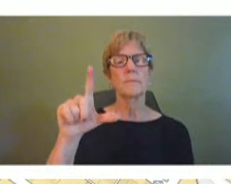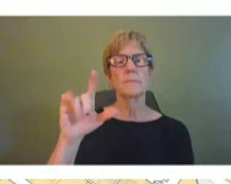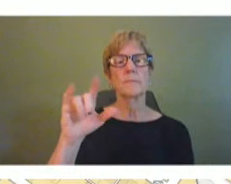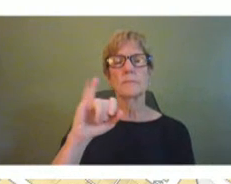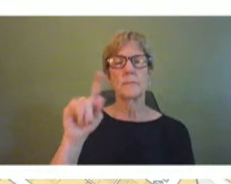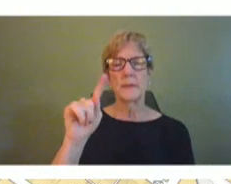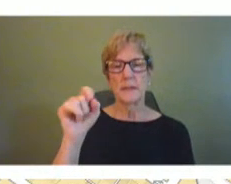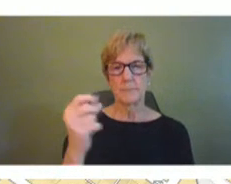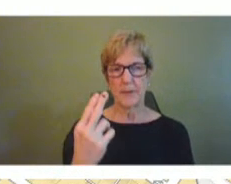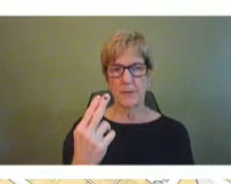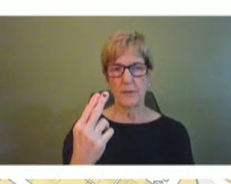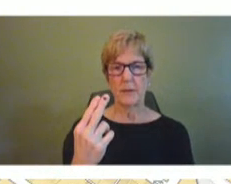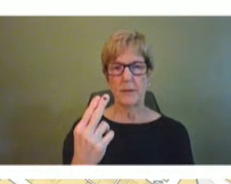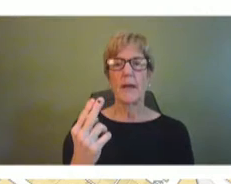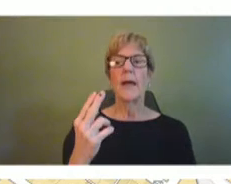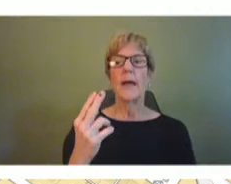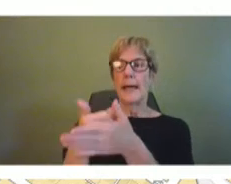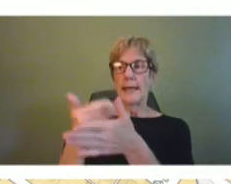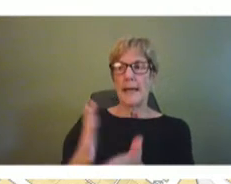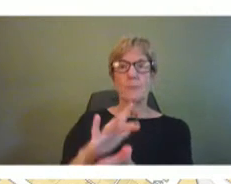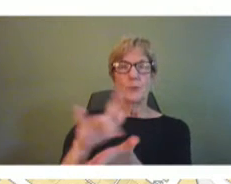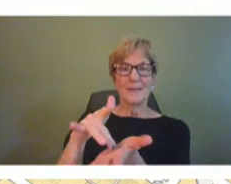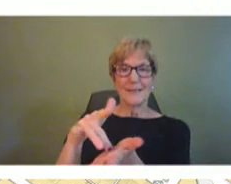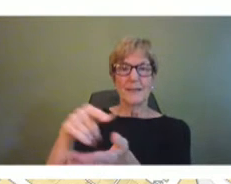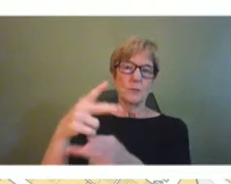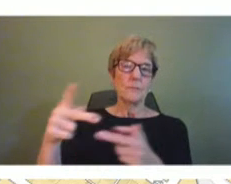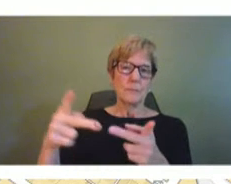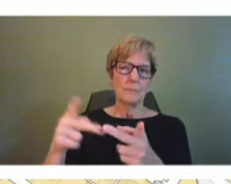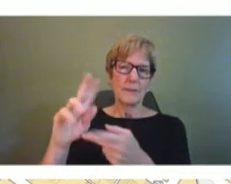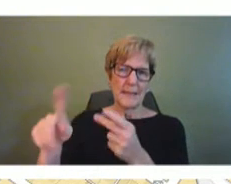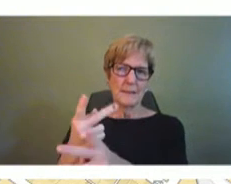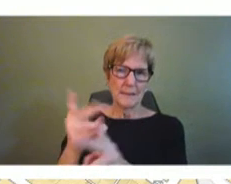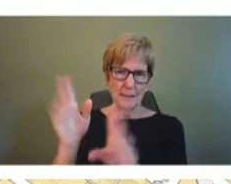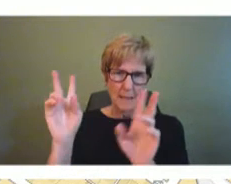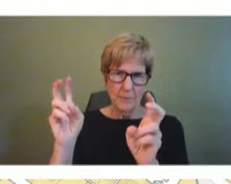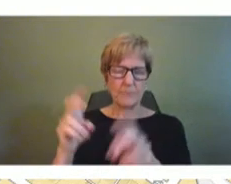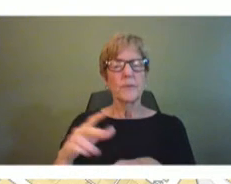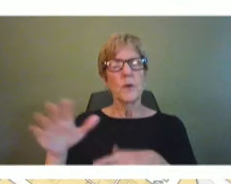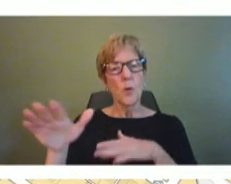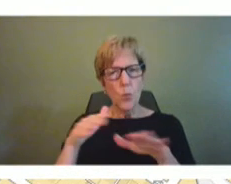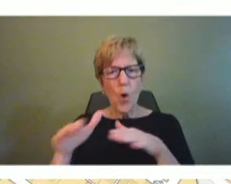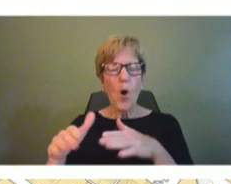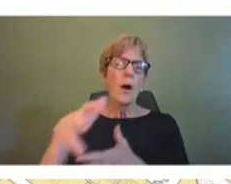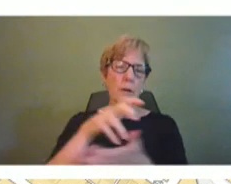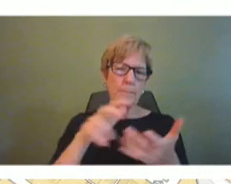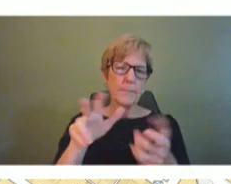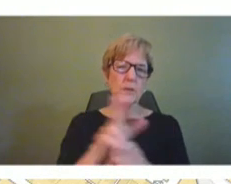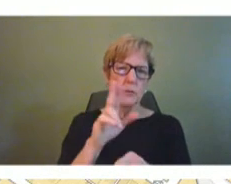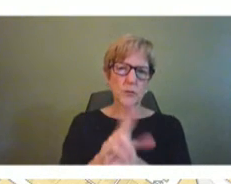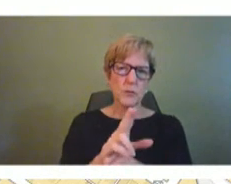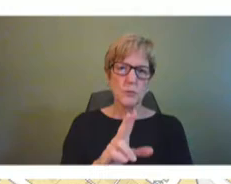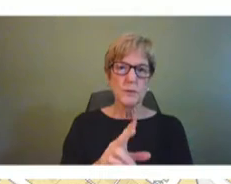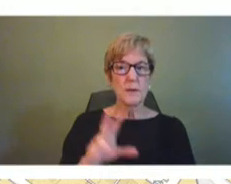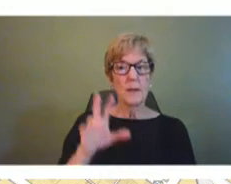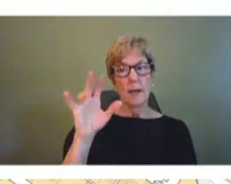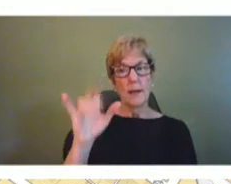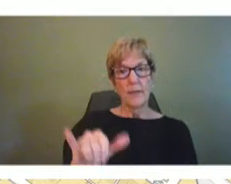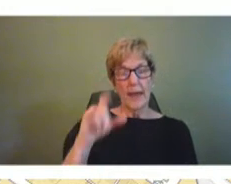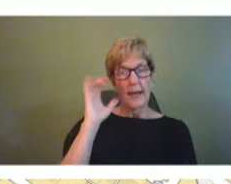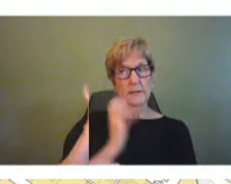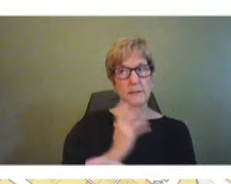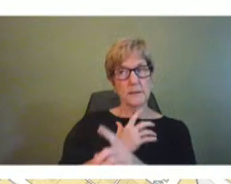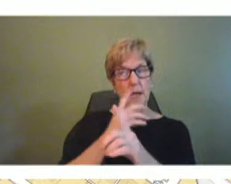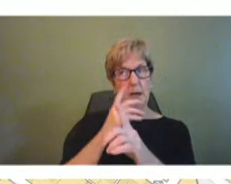center a neighborhood center Place type walkable mix of uses is the vision that we have the